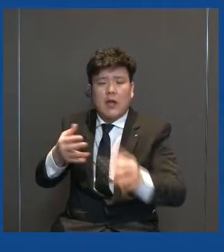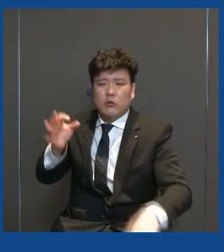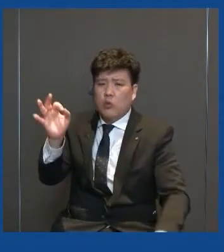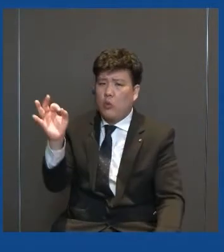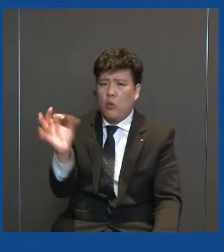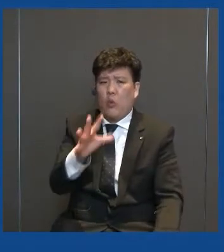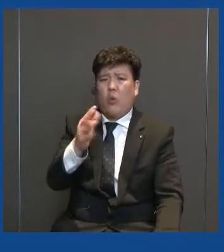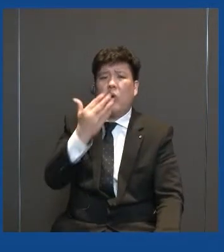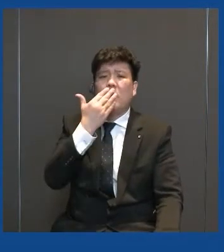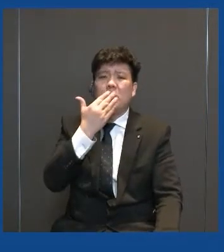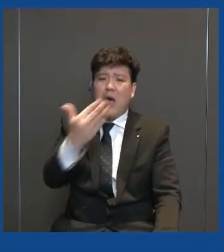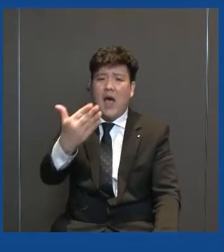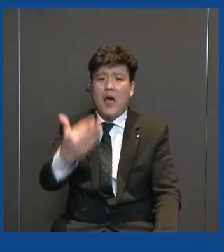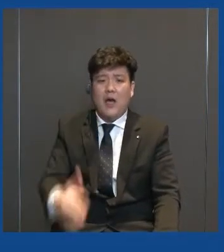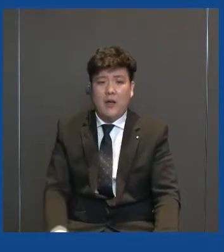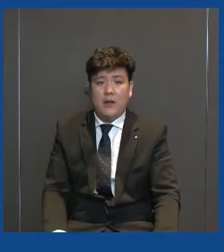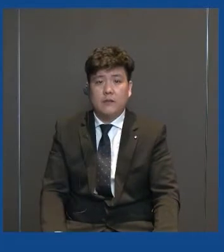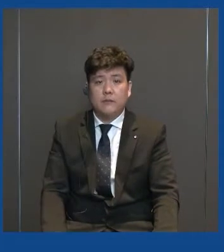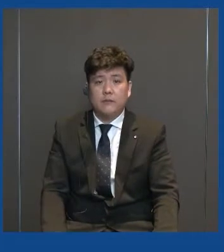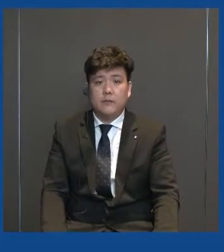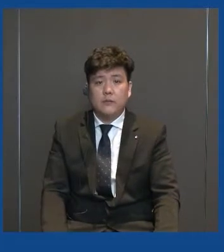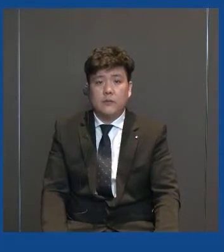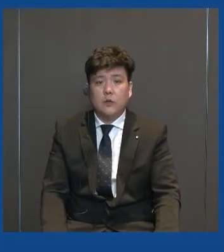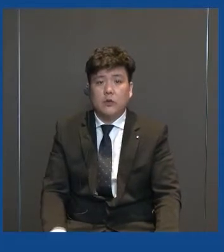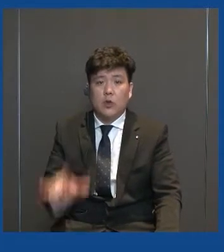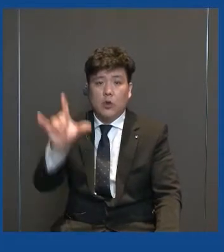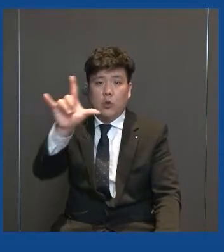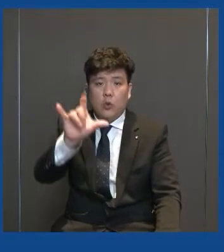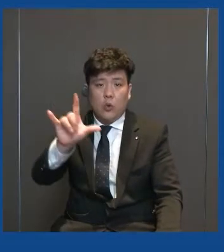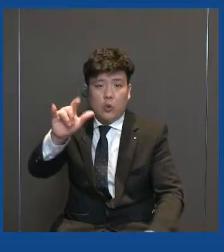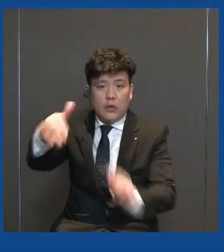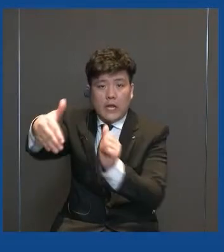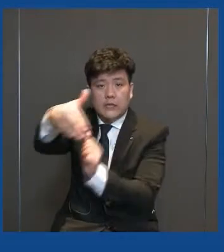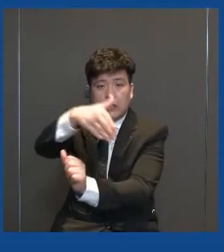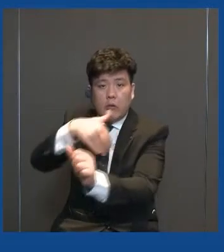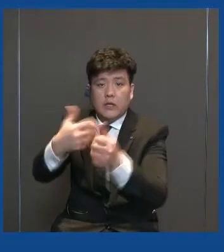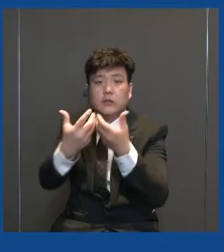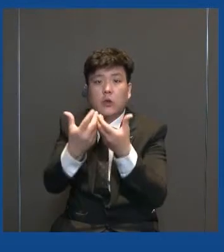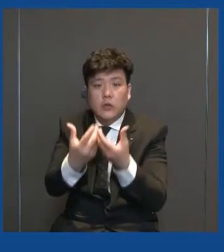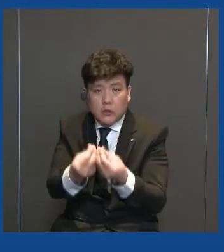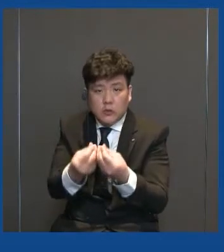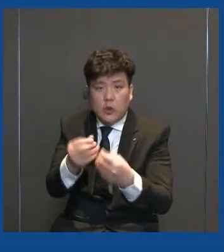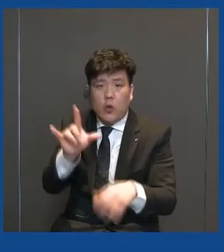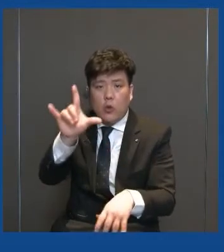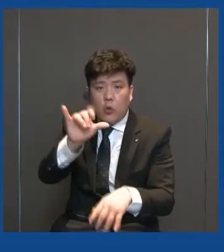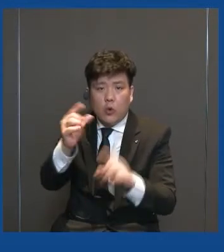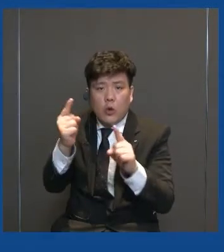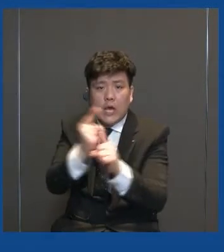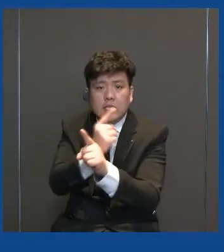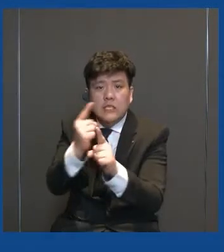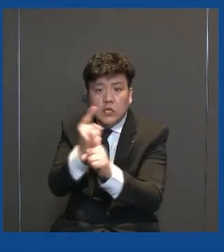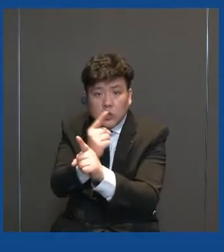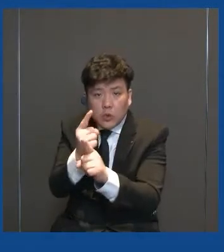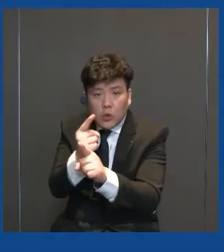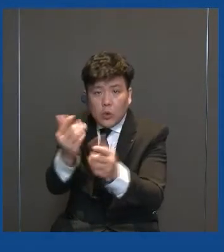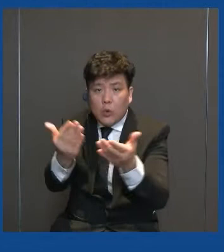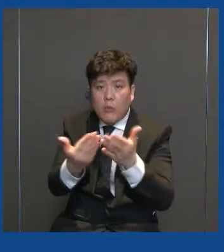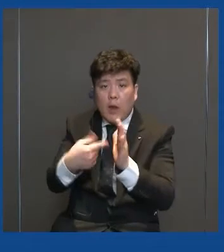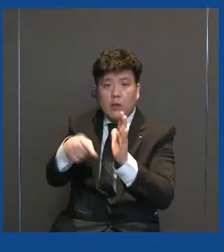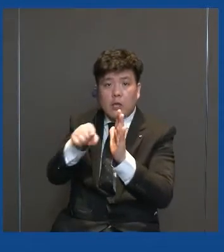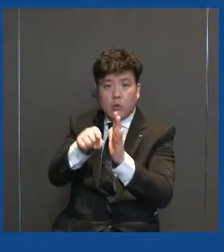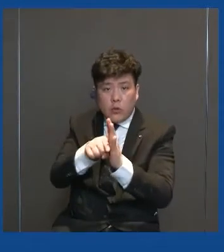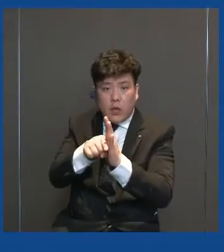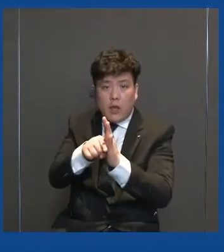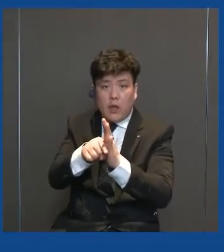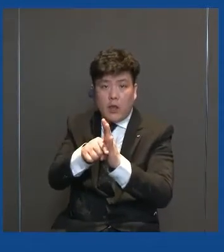brought into financial trouble due to COVID-19. The Ministry of Health has been responsible